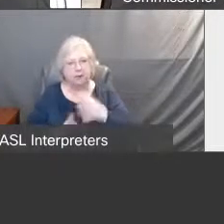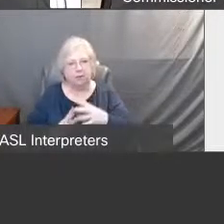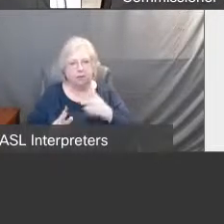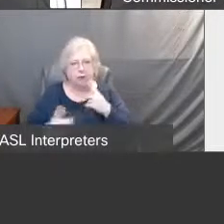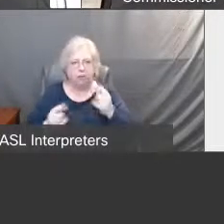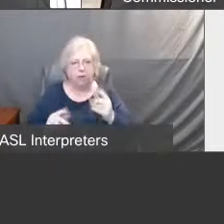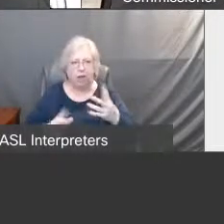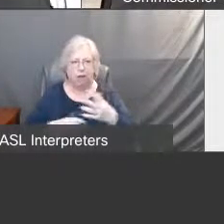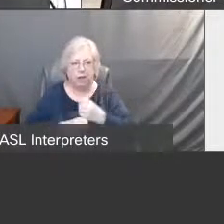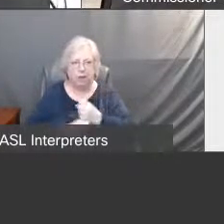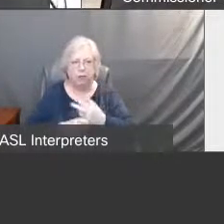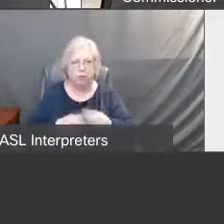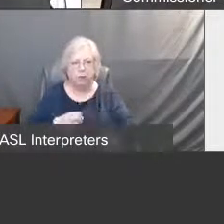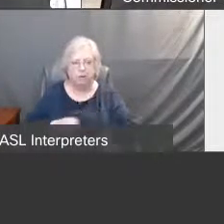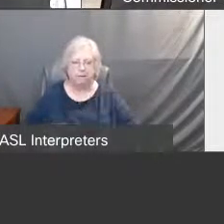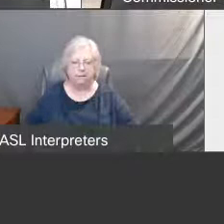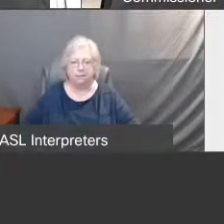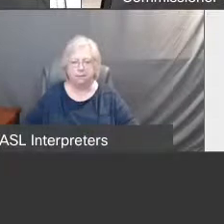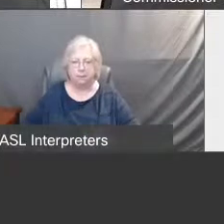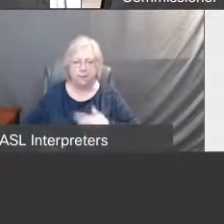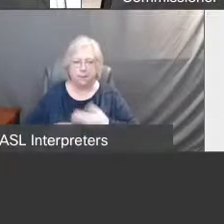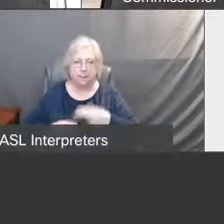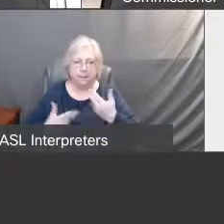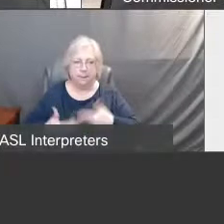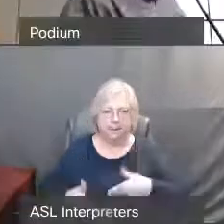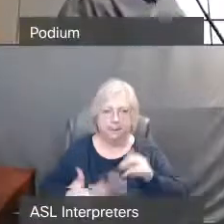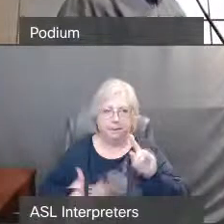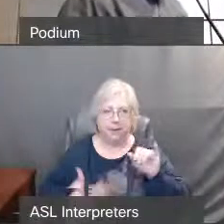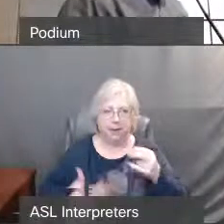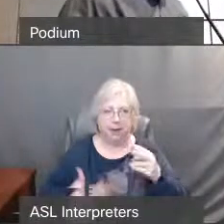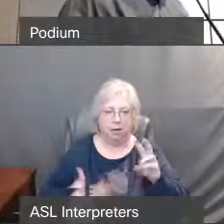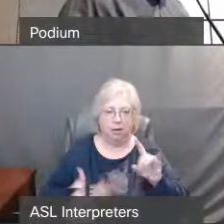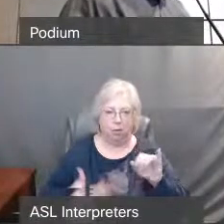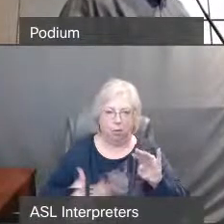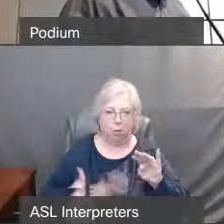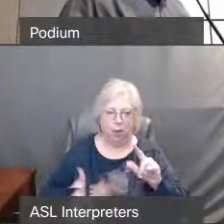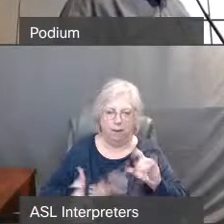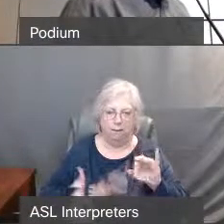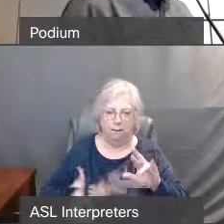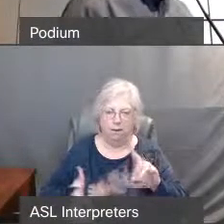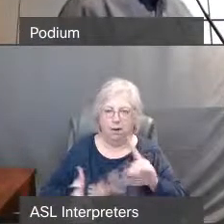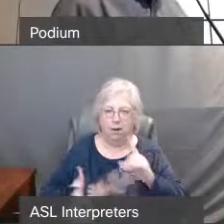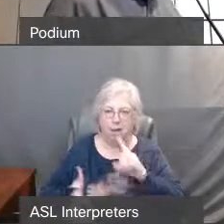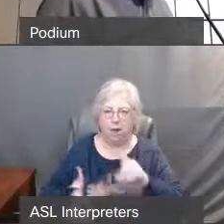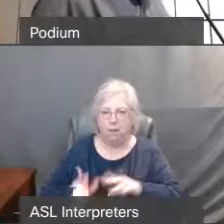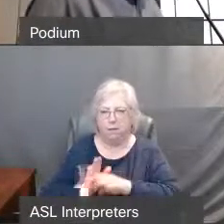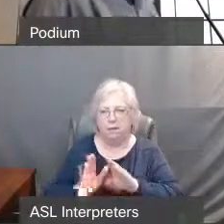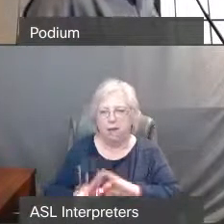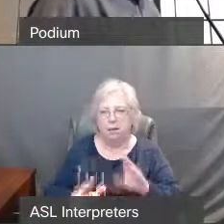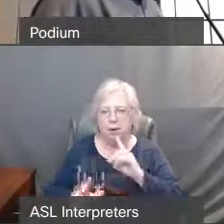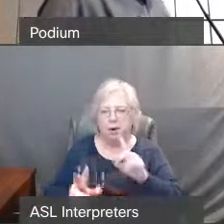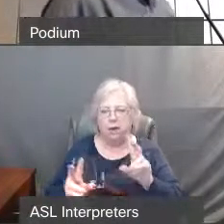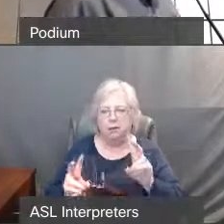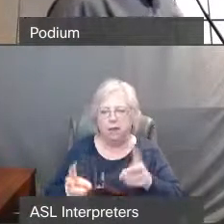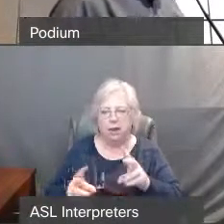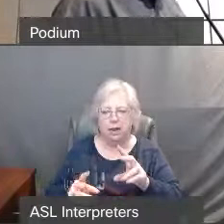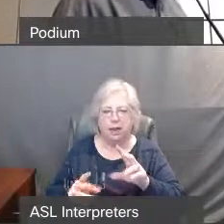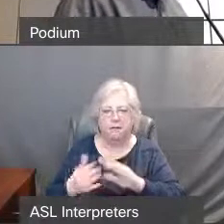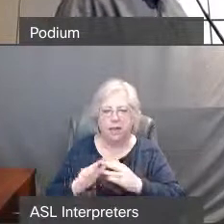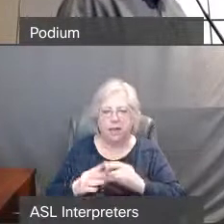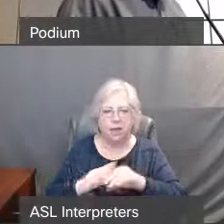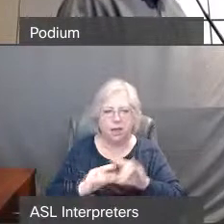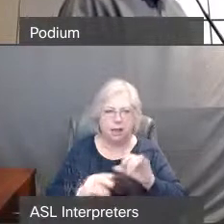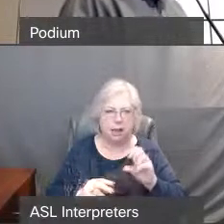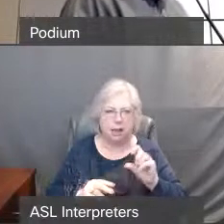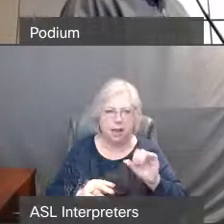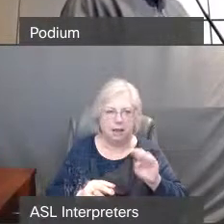to be brief. My name is Keith Wingfield. I'm the developer of the subdivision village at Icing Creek, which is